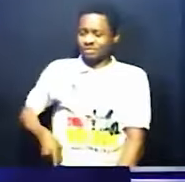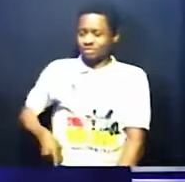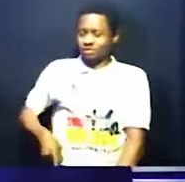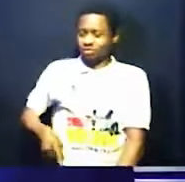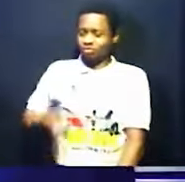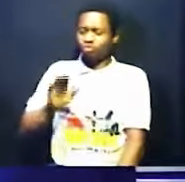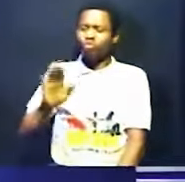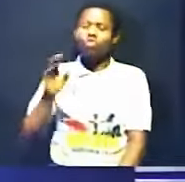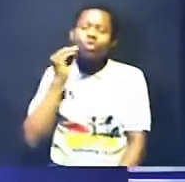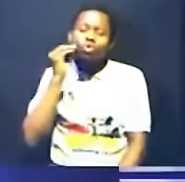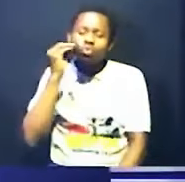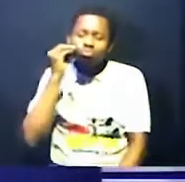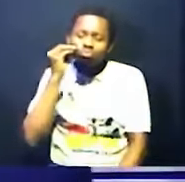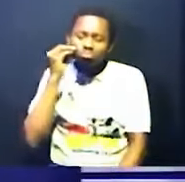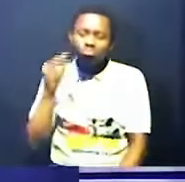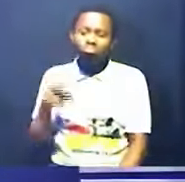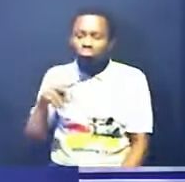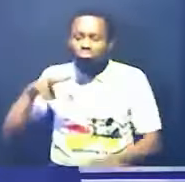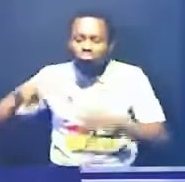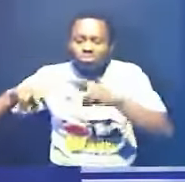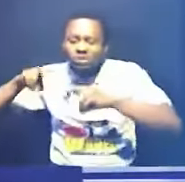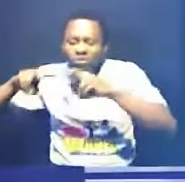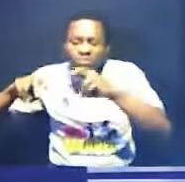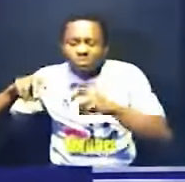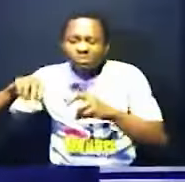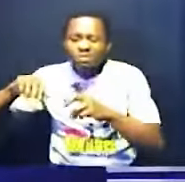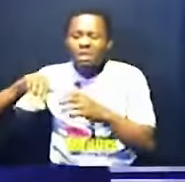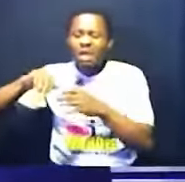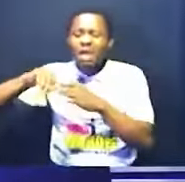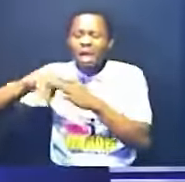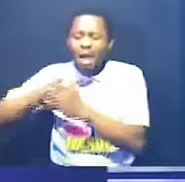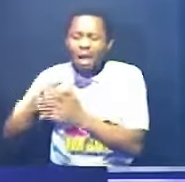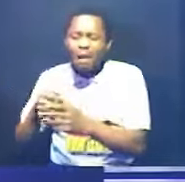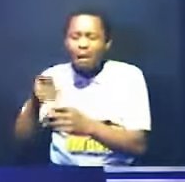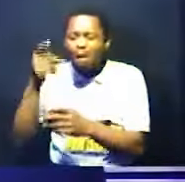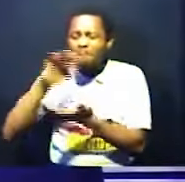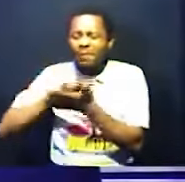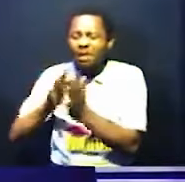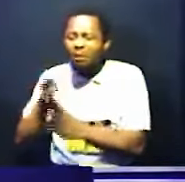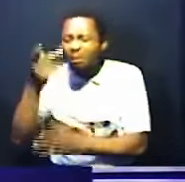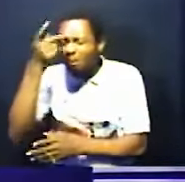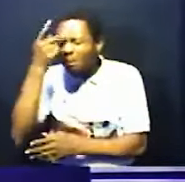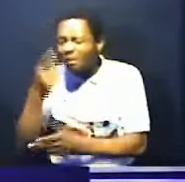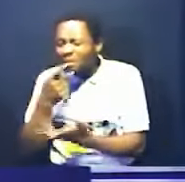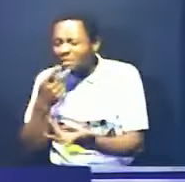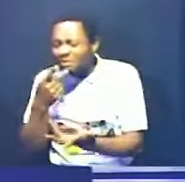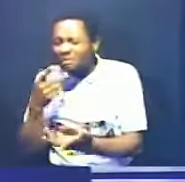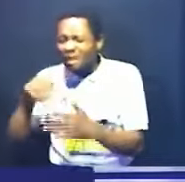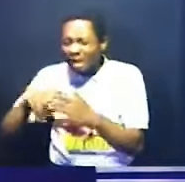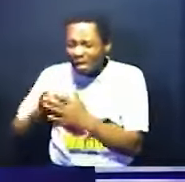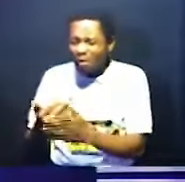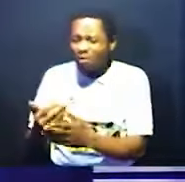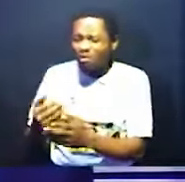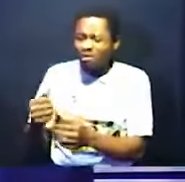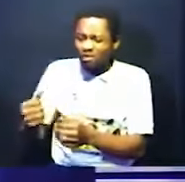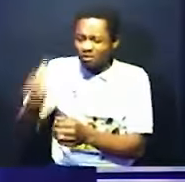will take a close look at his parental negligence and indulgence.